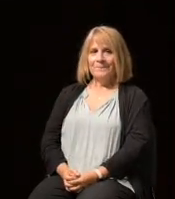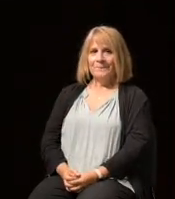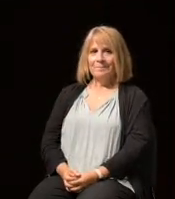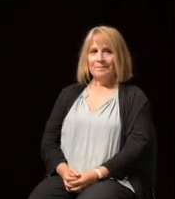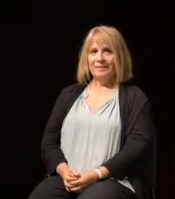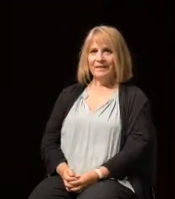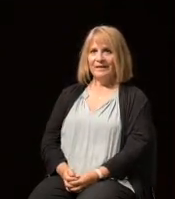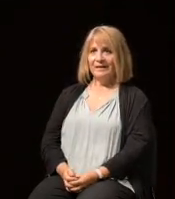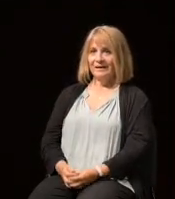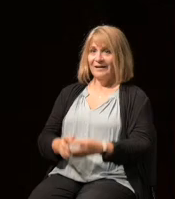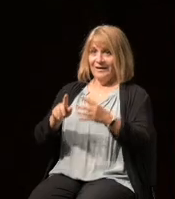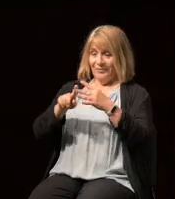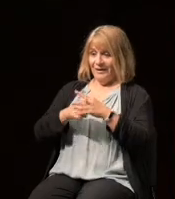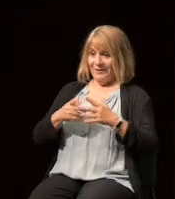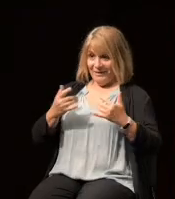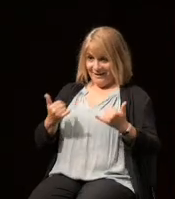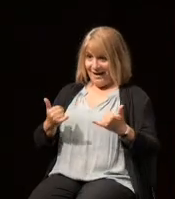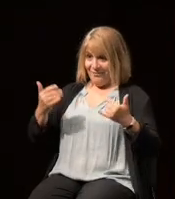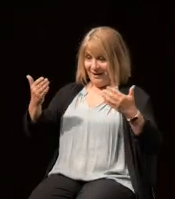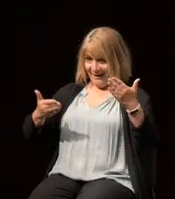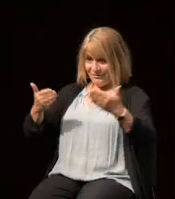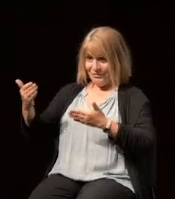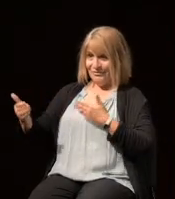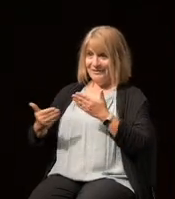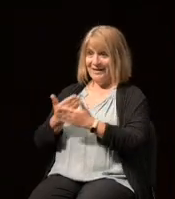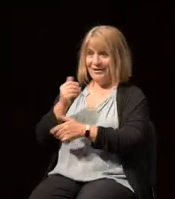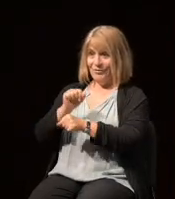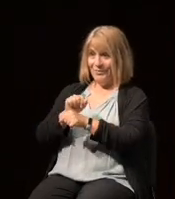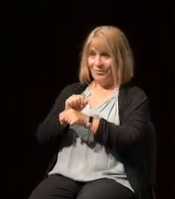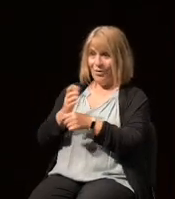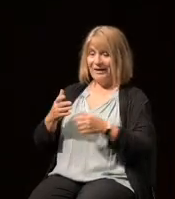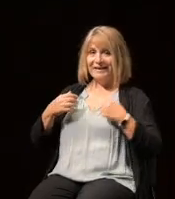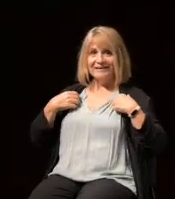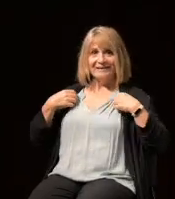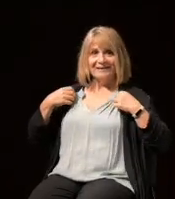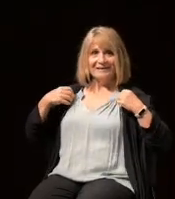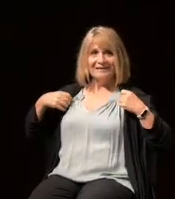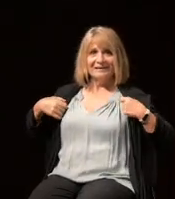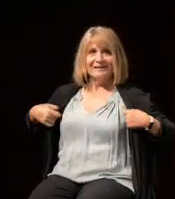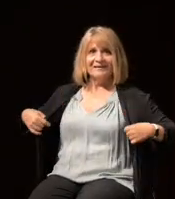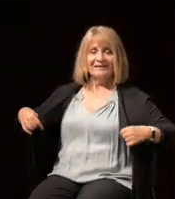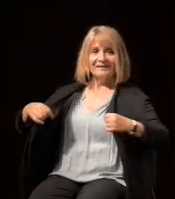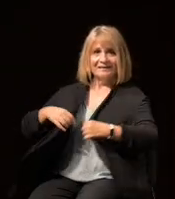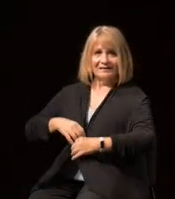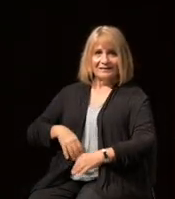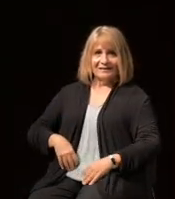We're going to begin now by introducing our new employees.